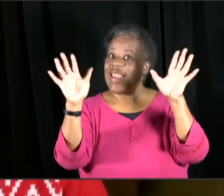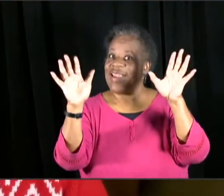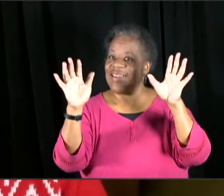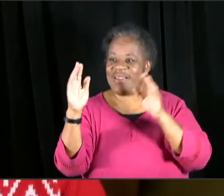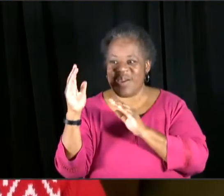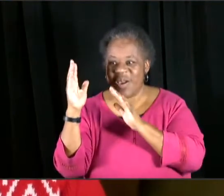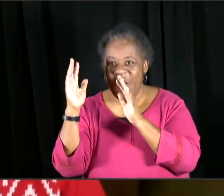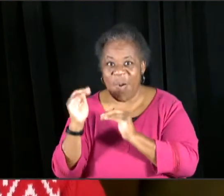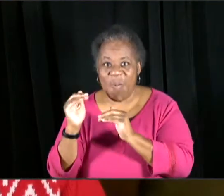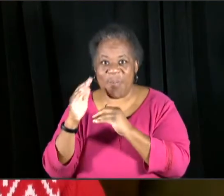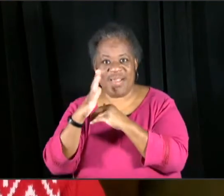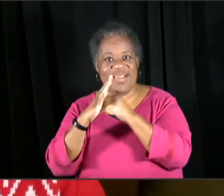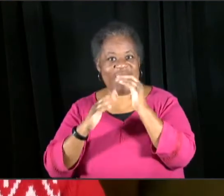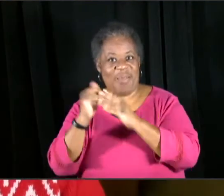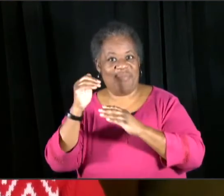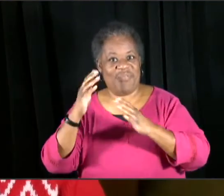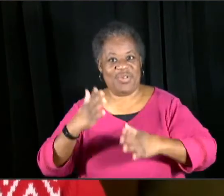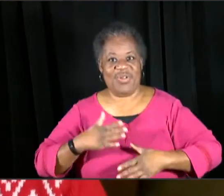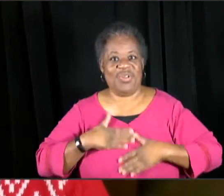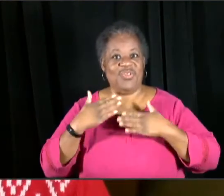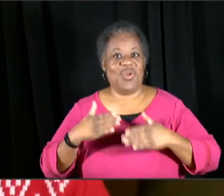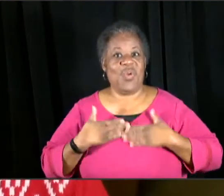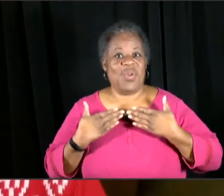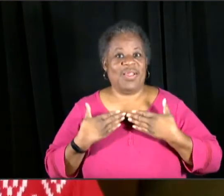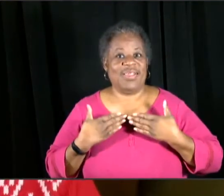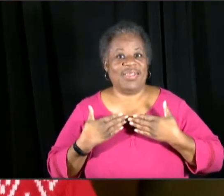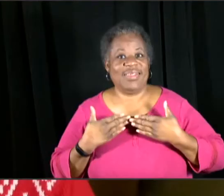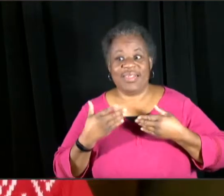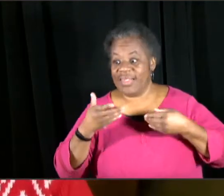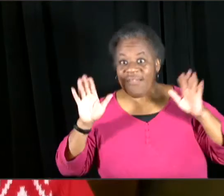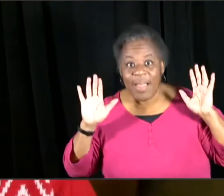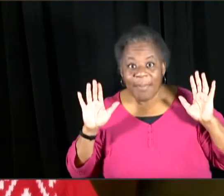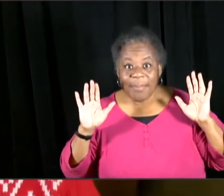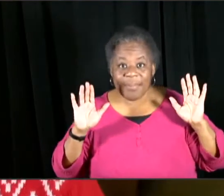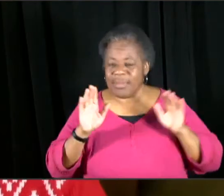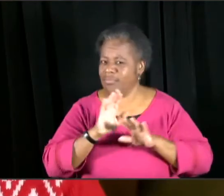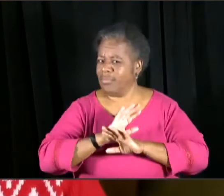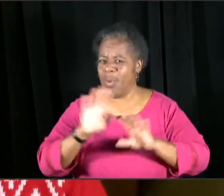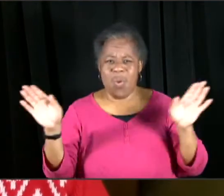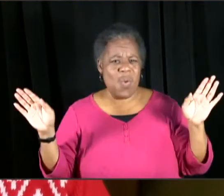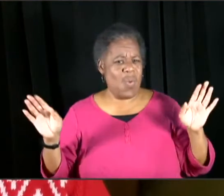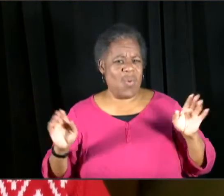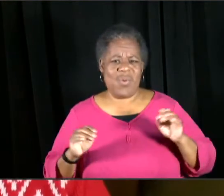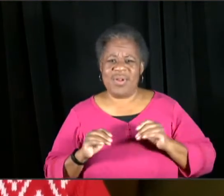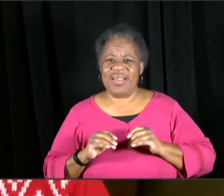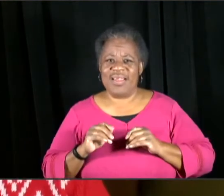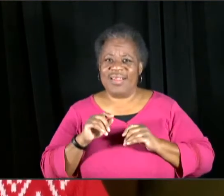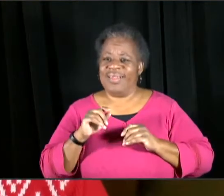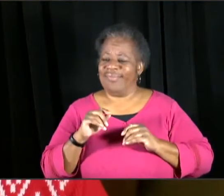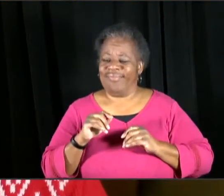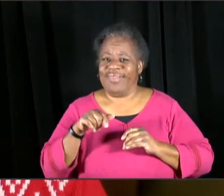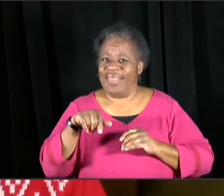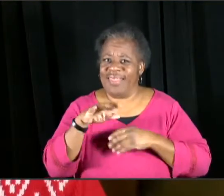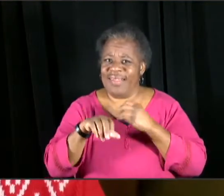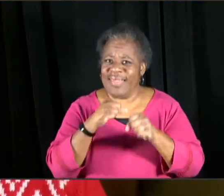hope, comfort, and joy. Don't ever give up on this, not even in a year like this one.